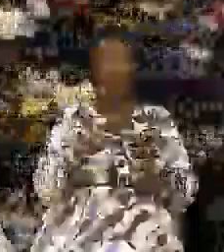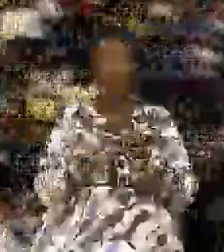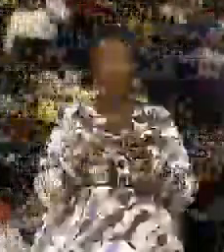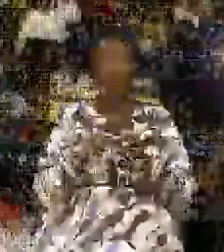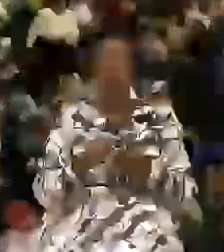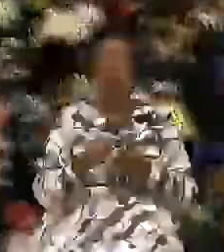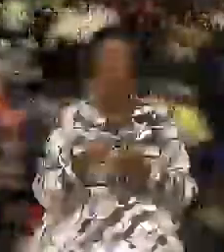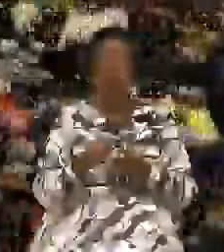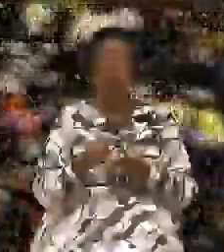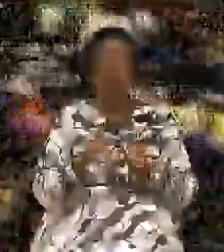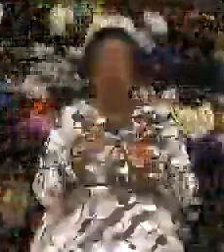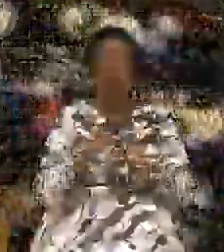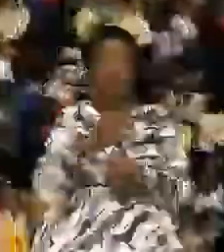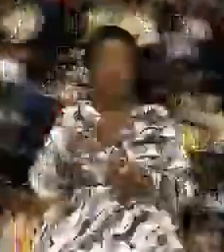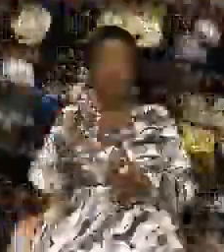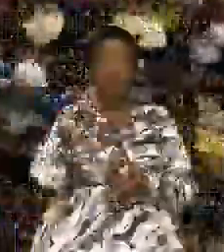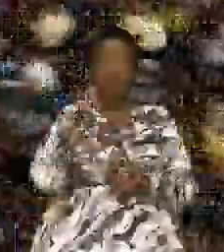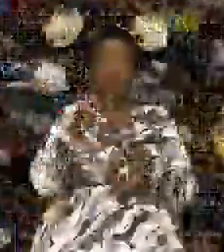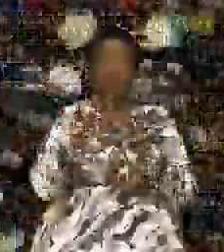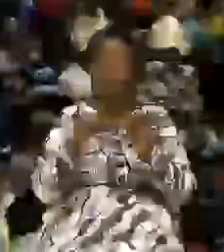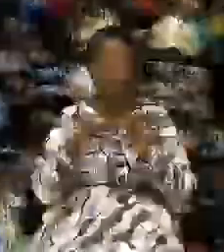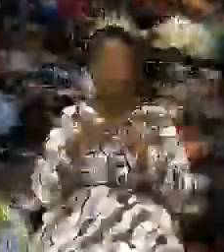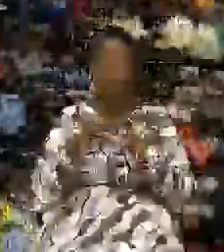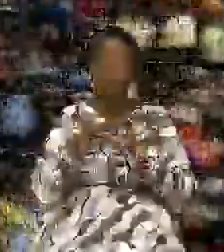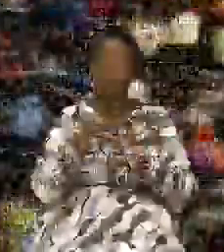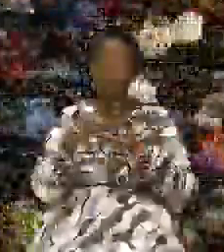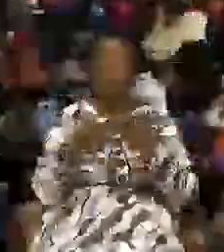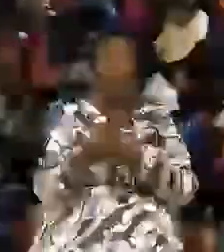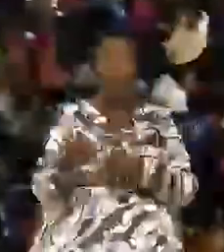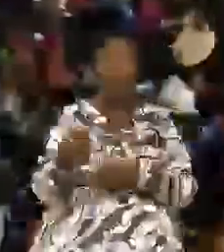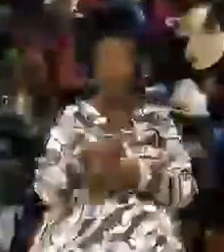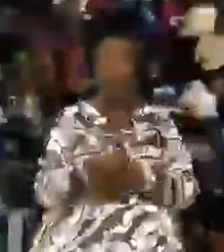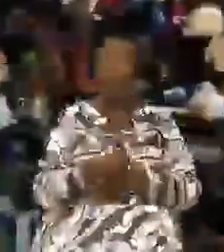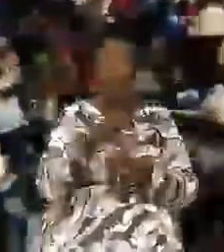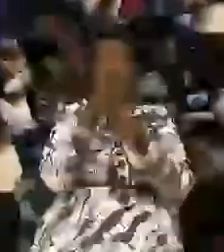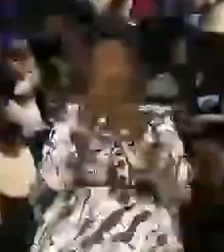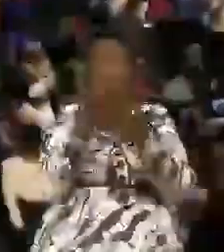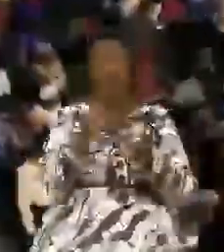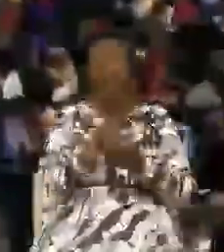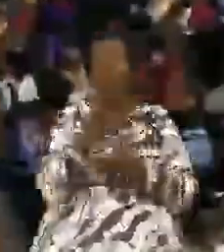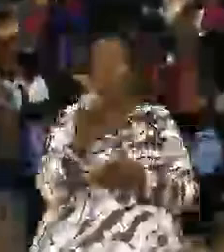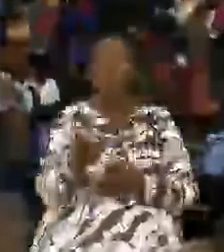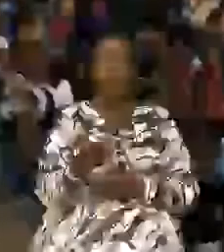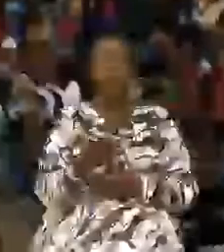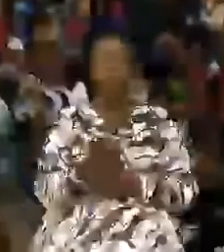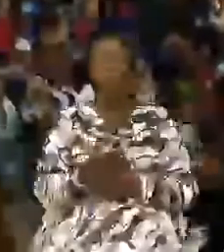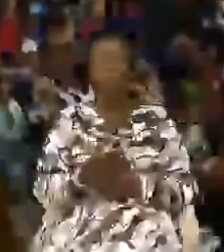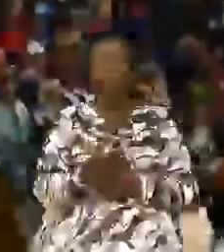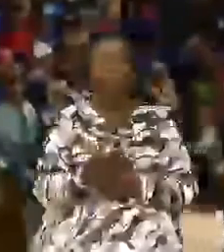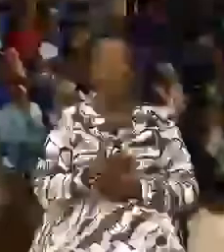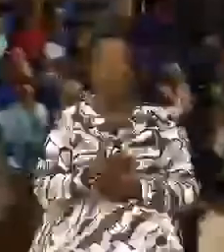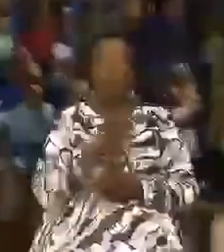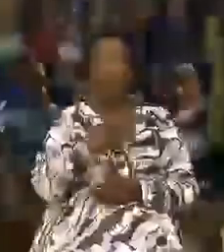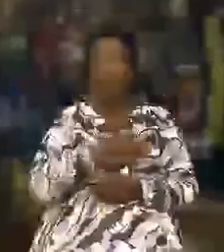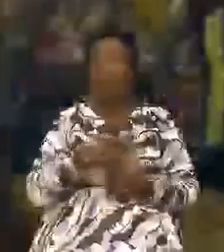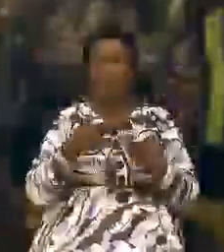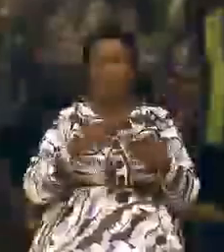number and all other information required there. Let's do it.